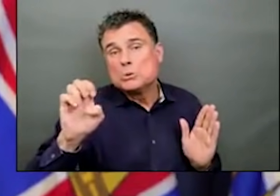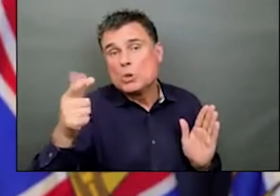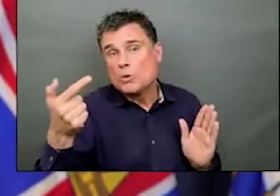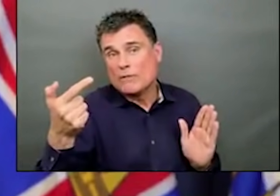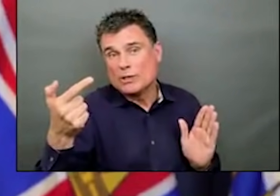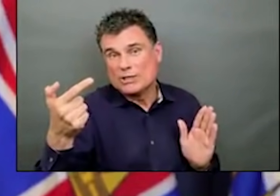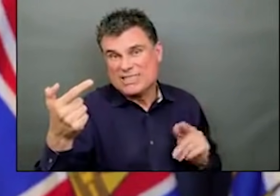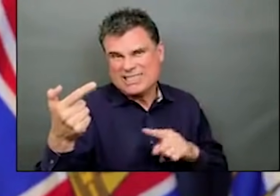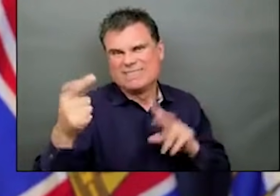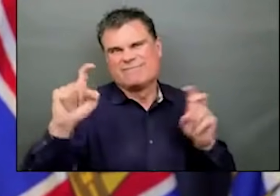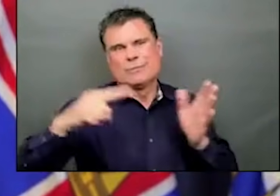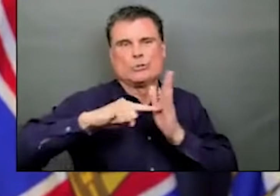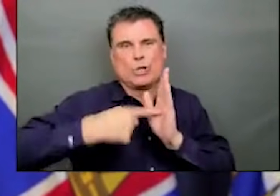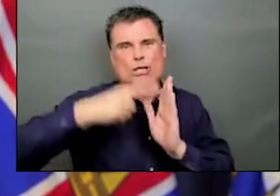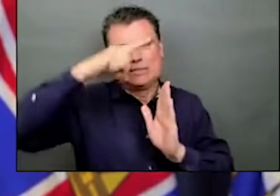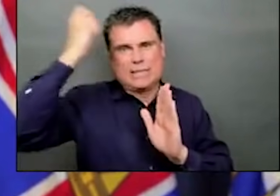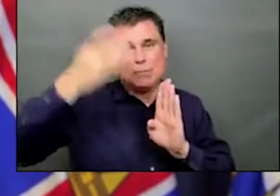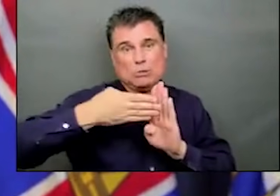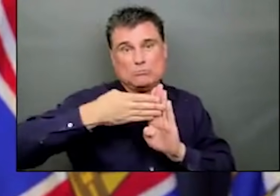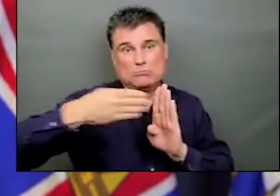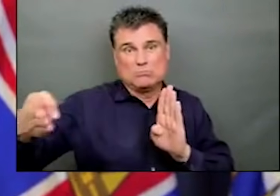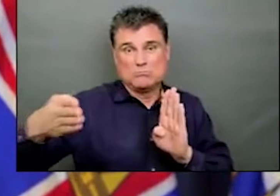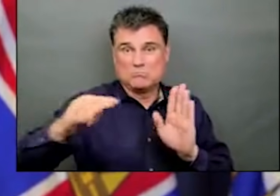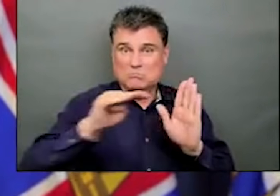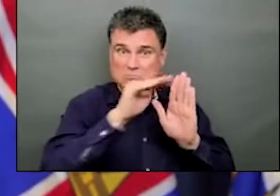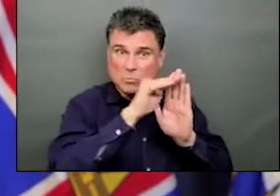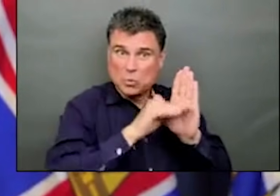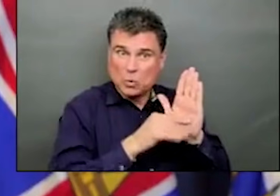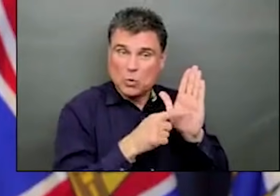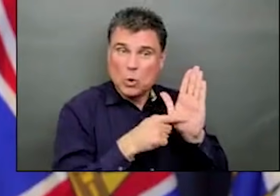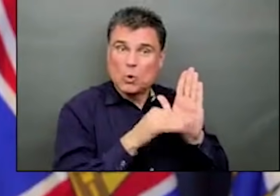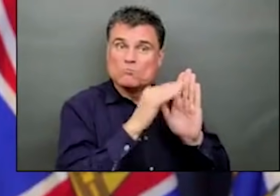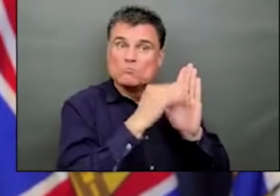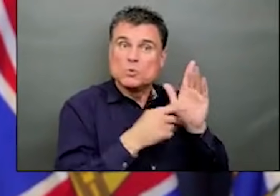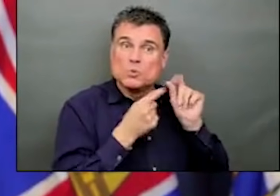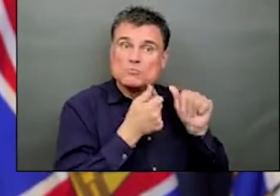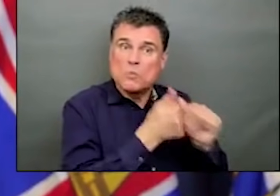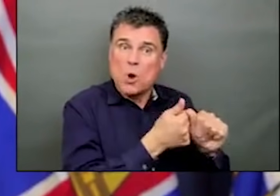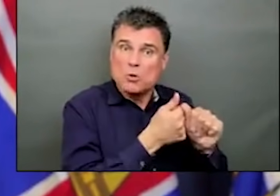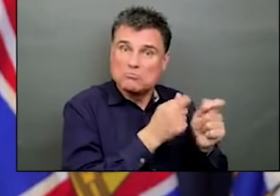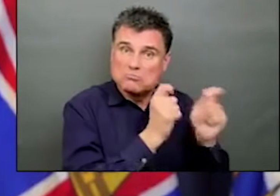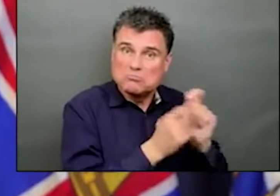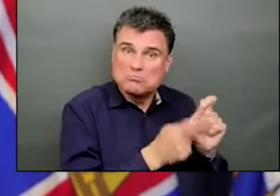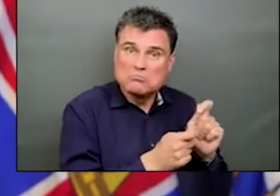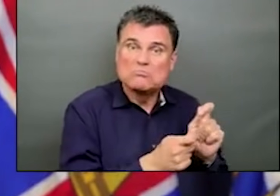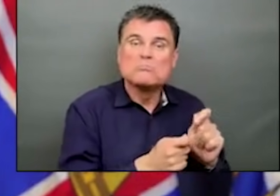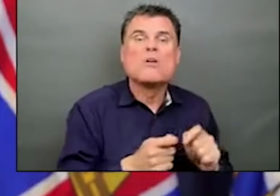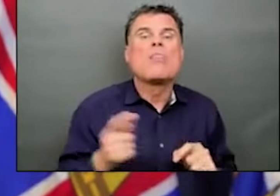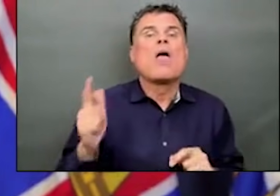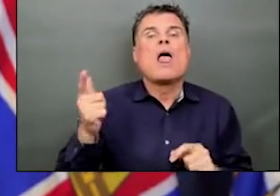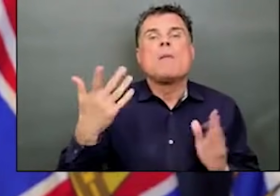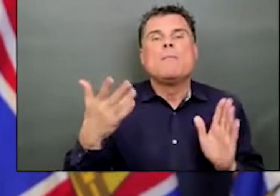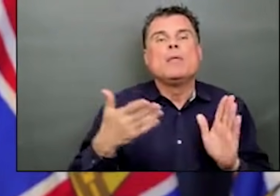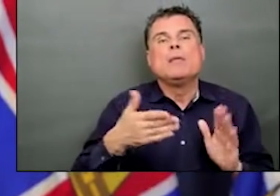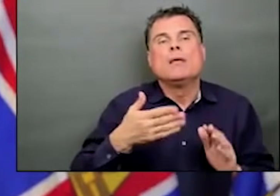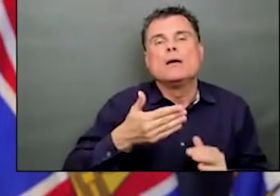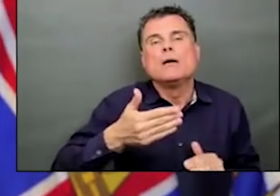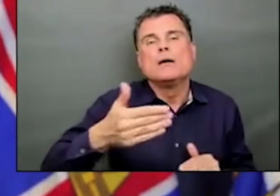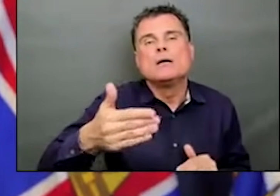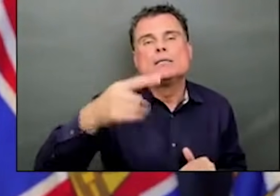to be eased. Yet you also mentioned that by the end of the summer or the fall is when we could get back to local-type